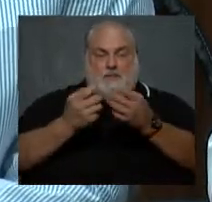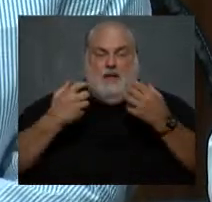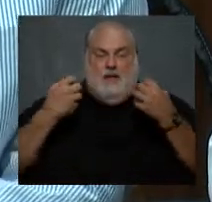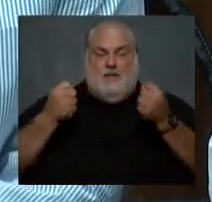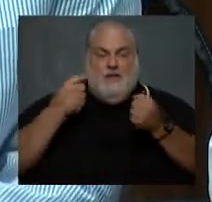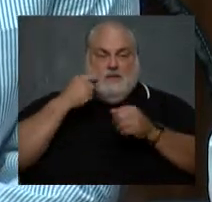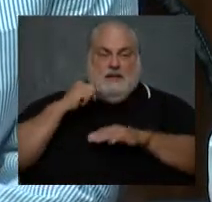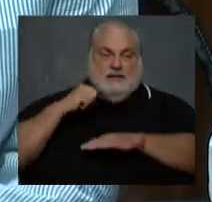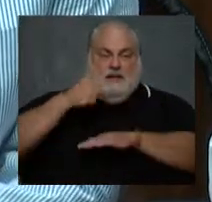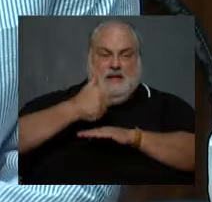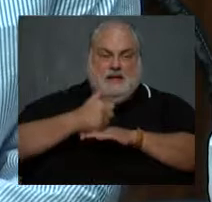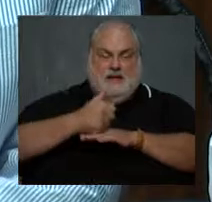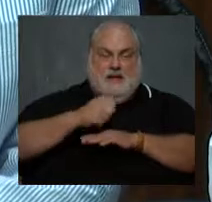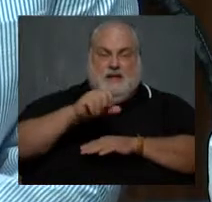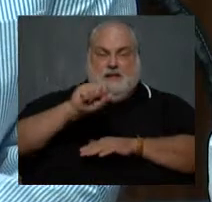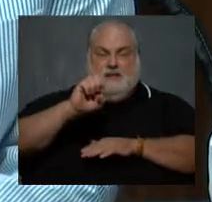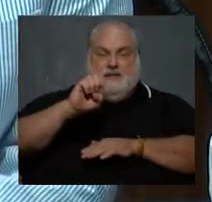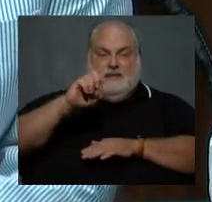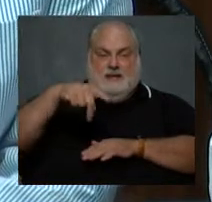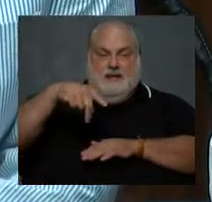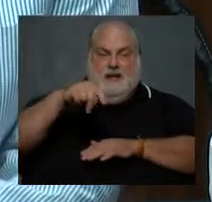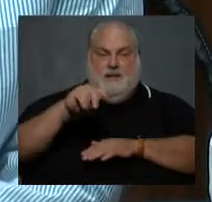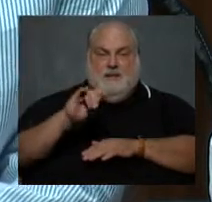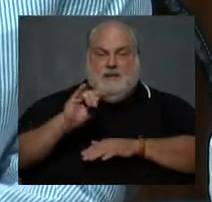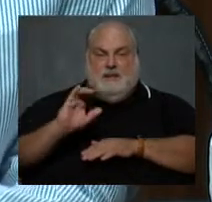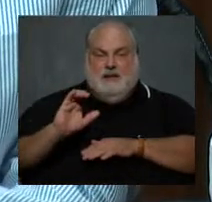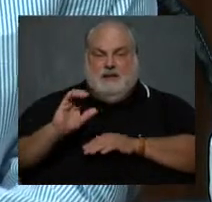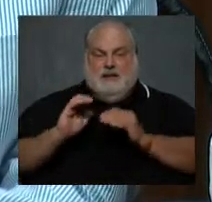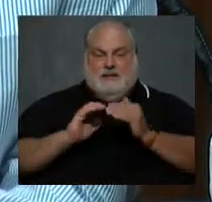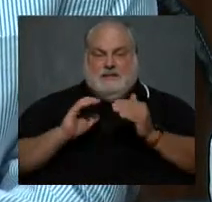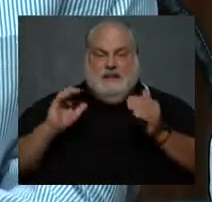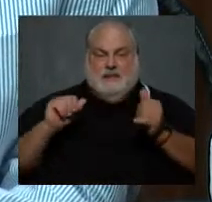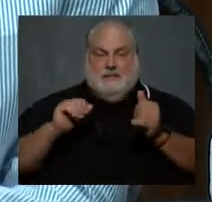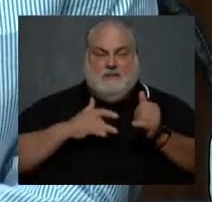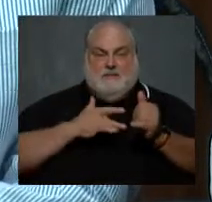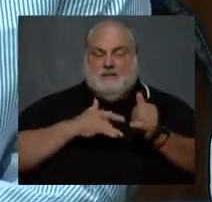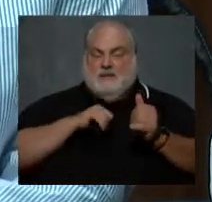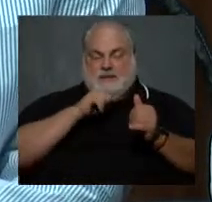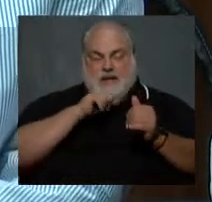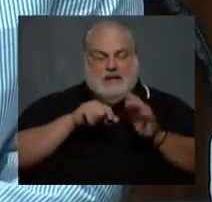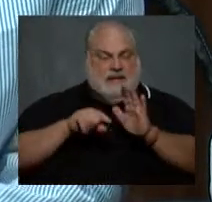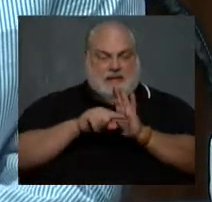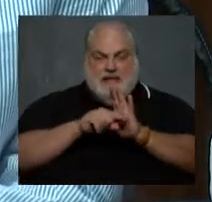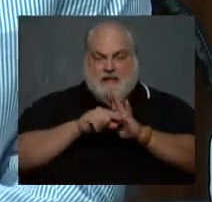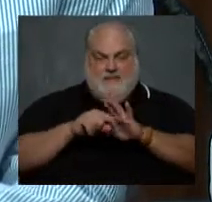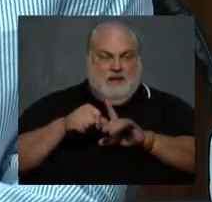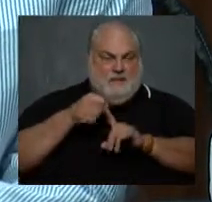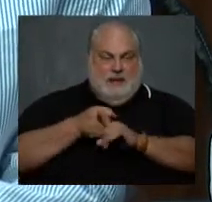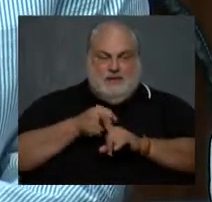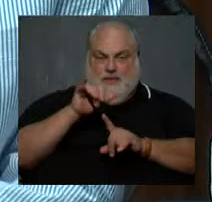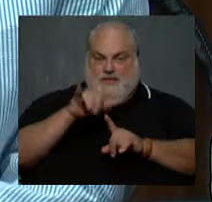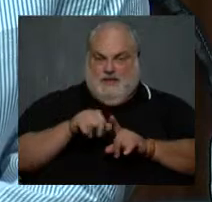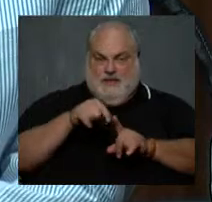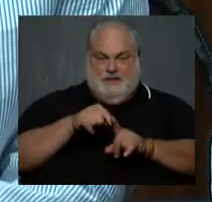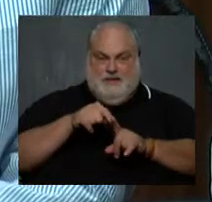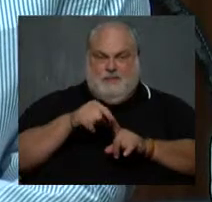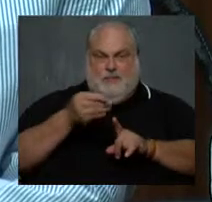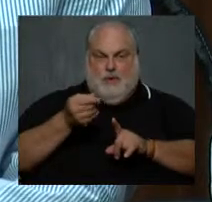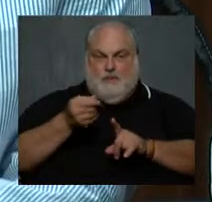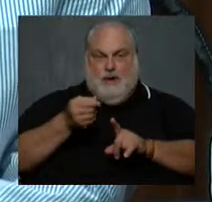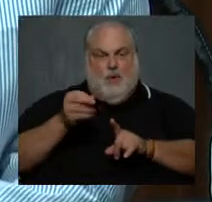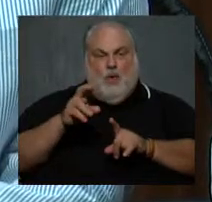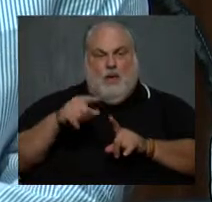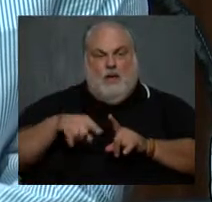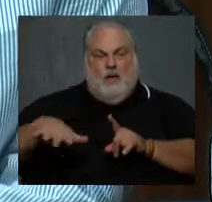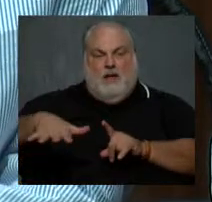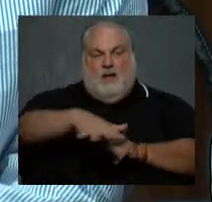of the septic system. Staff does not feel the placement of the second home on the site will have any adverse impact on this site or surrounding properties. Staff